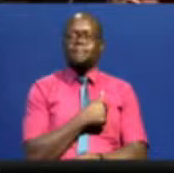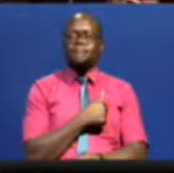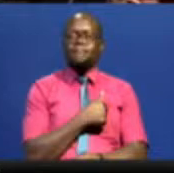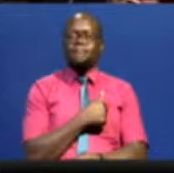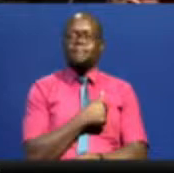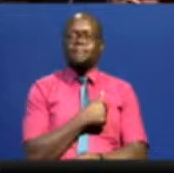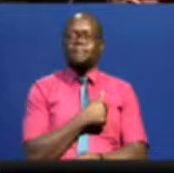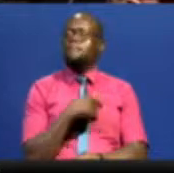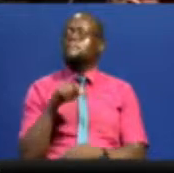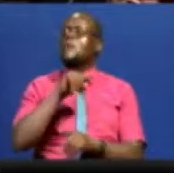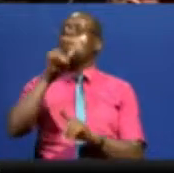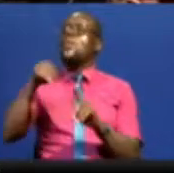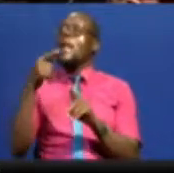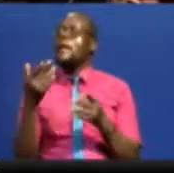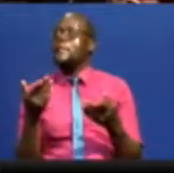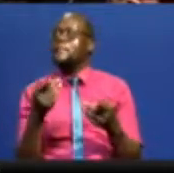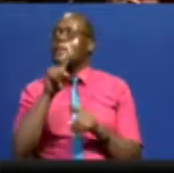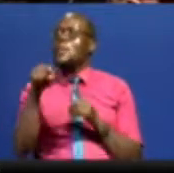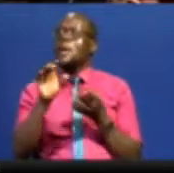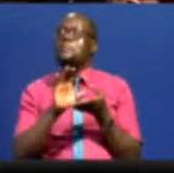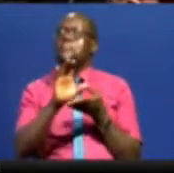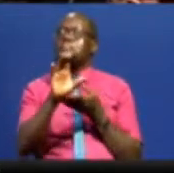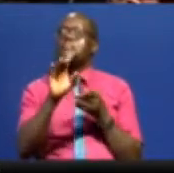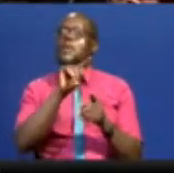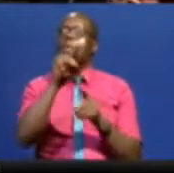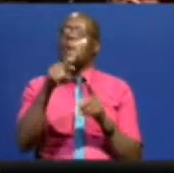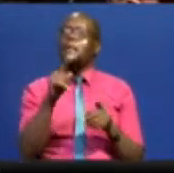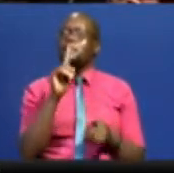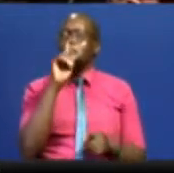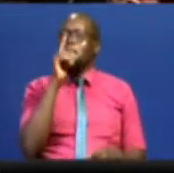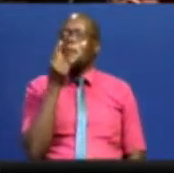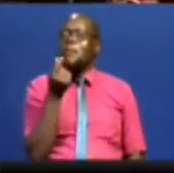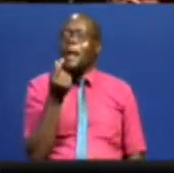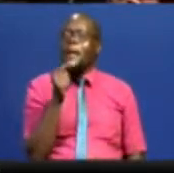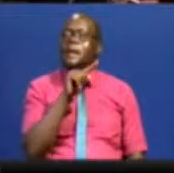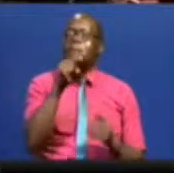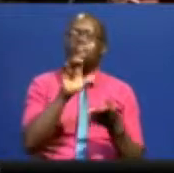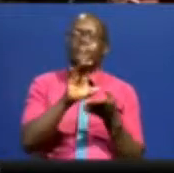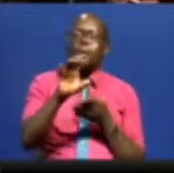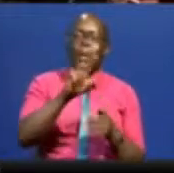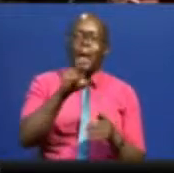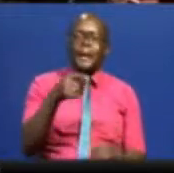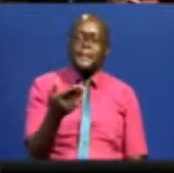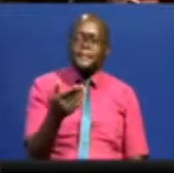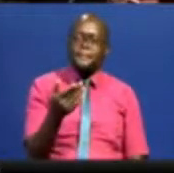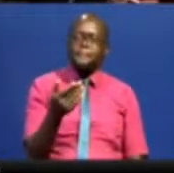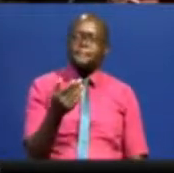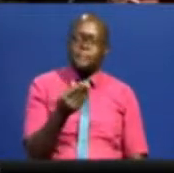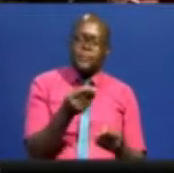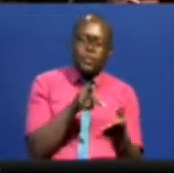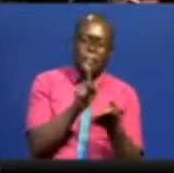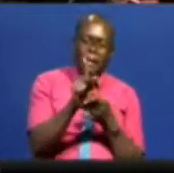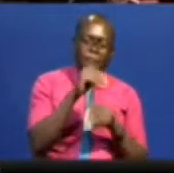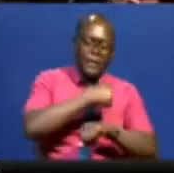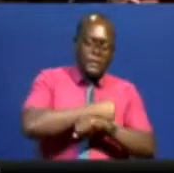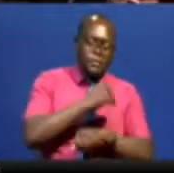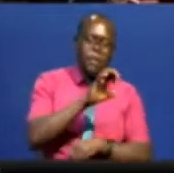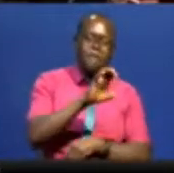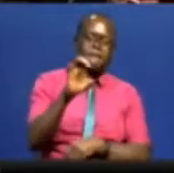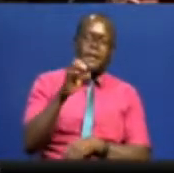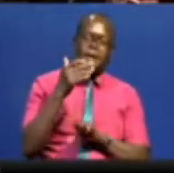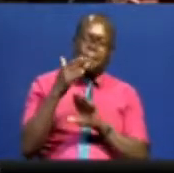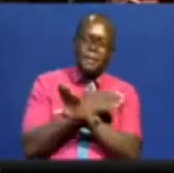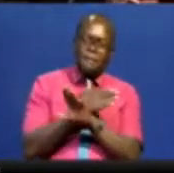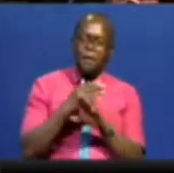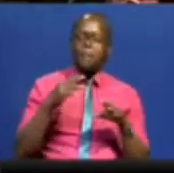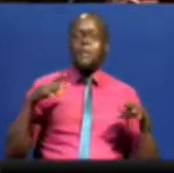when are we expecting the disbursements of NGCDF, at least to take care of the bursary component before we